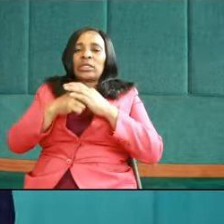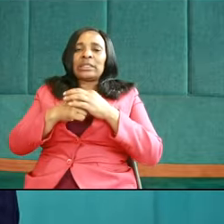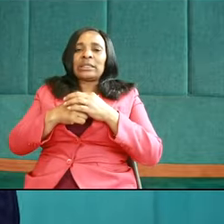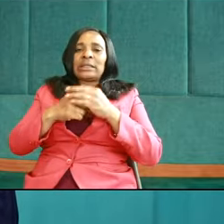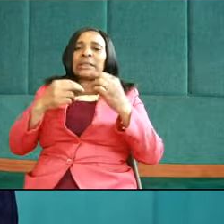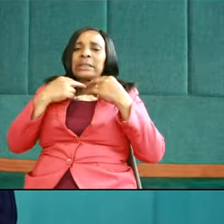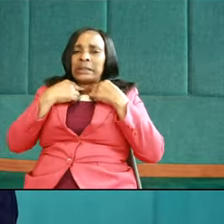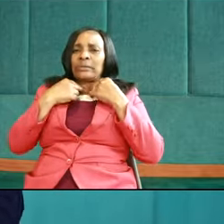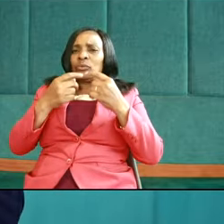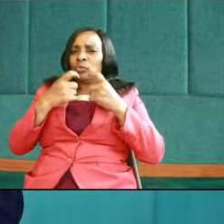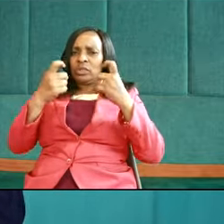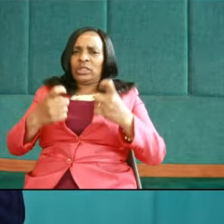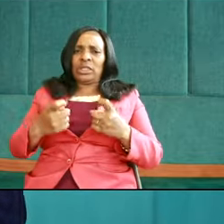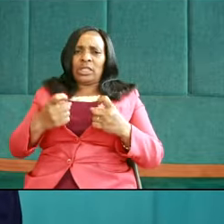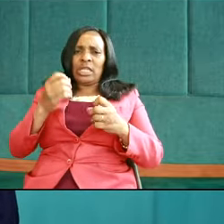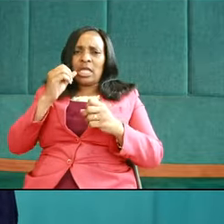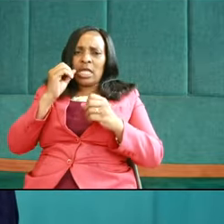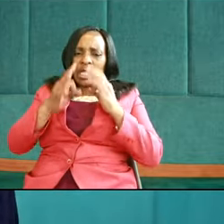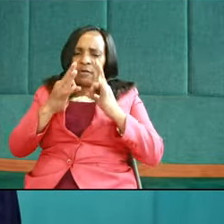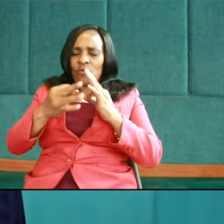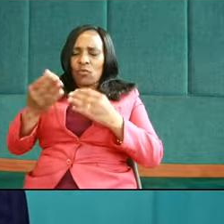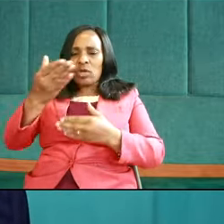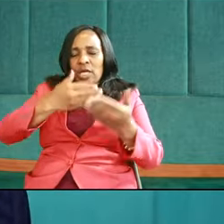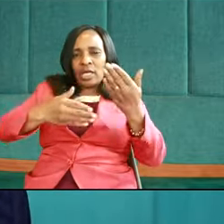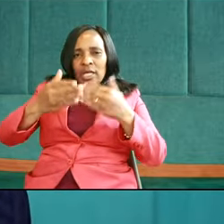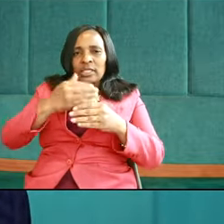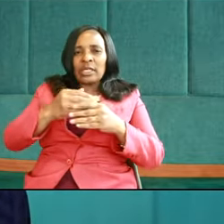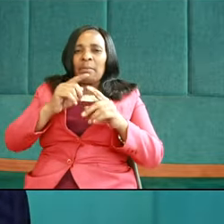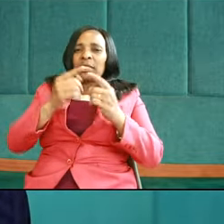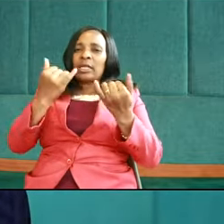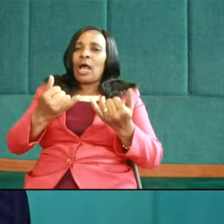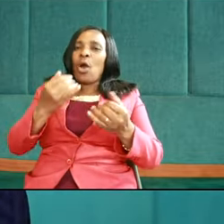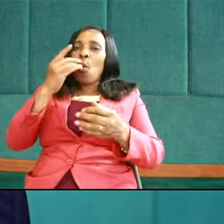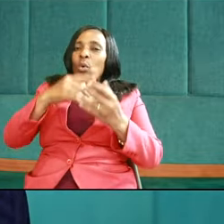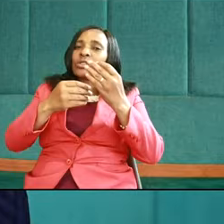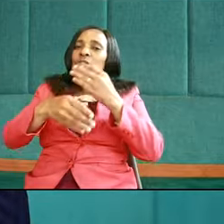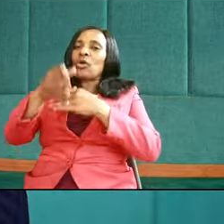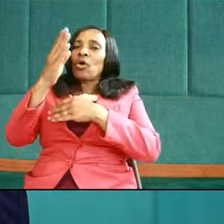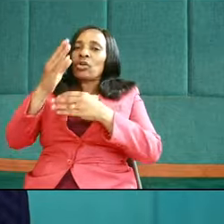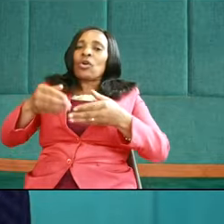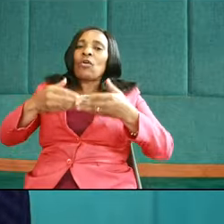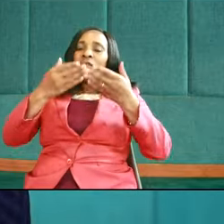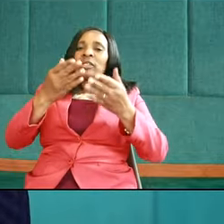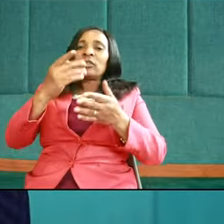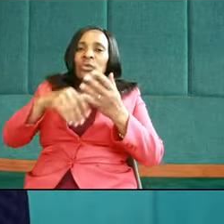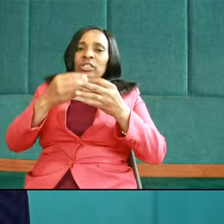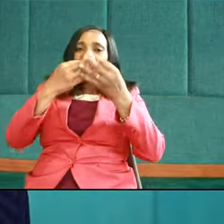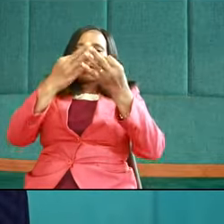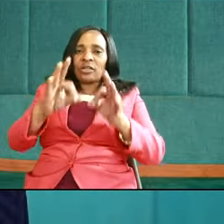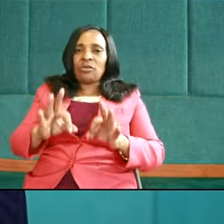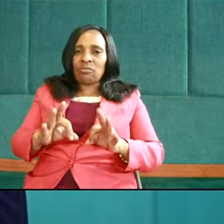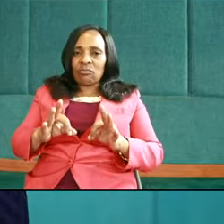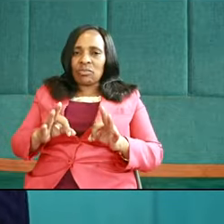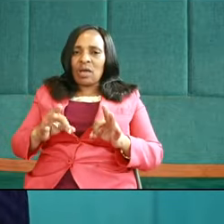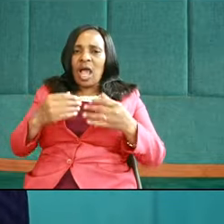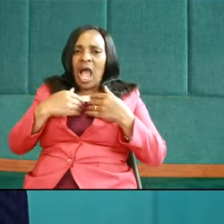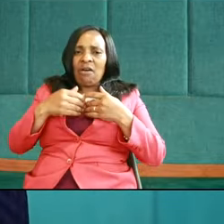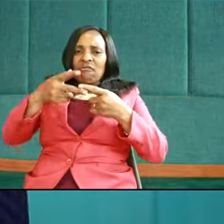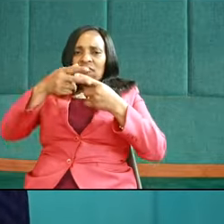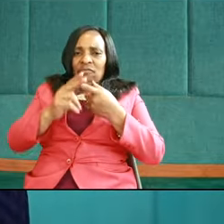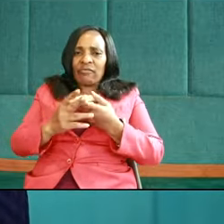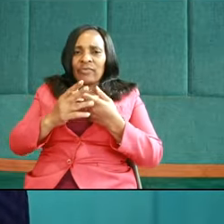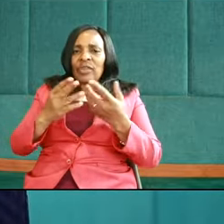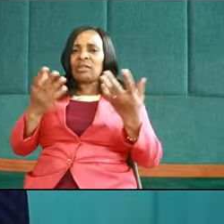as once we really engage in it. So what God offers is freedom, because we are not tied to anything. We have no guilt,